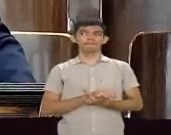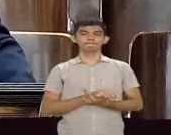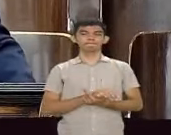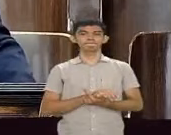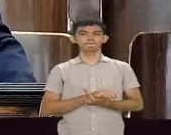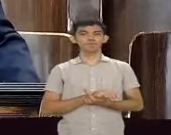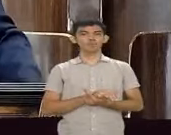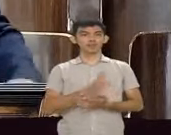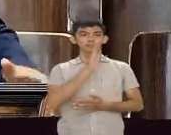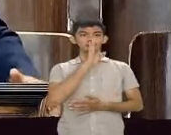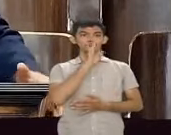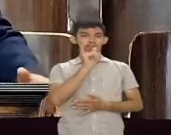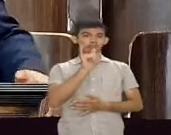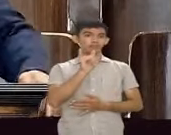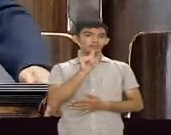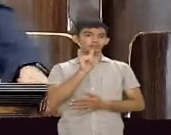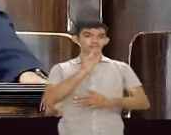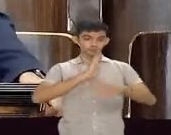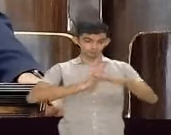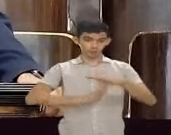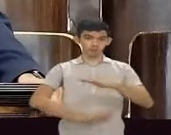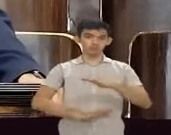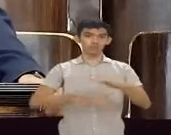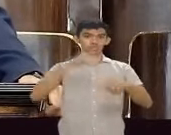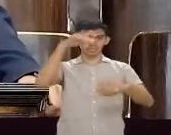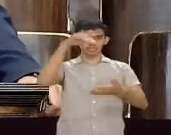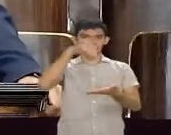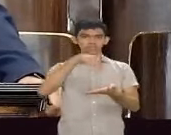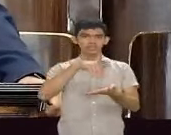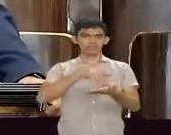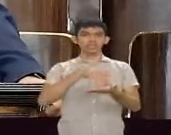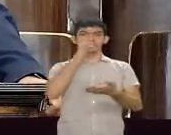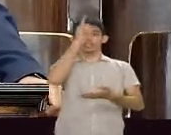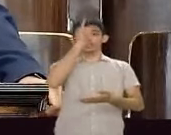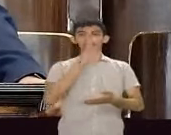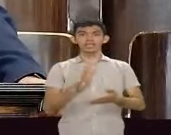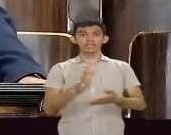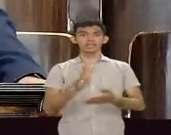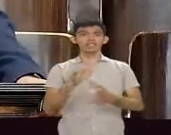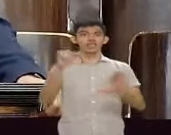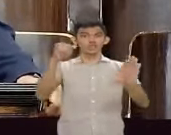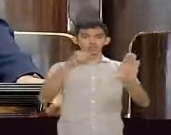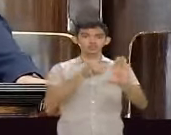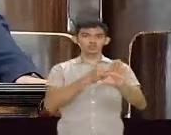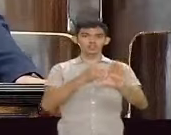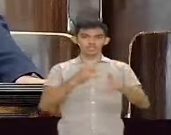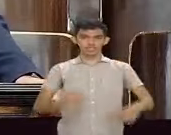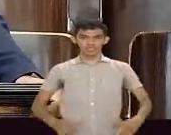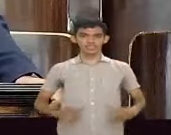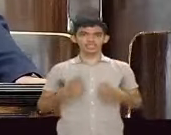7. But by being born again, God joins us in this life.